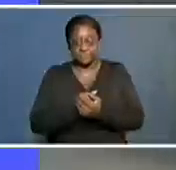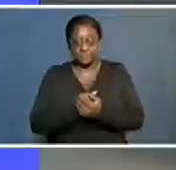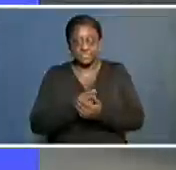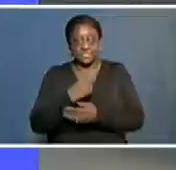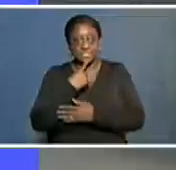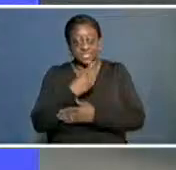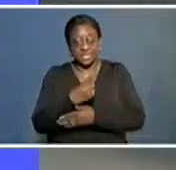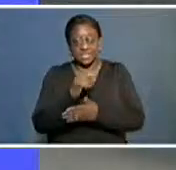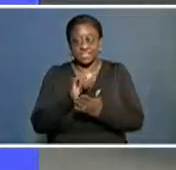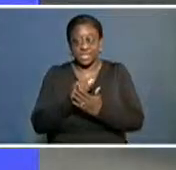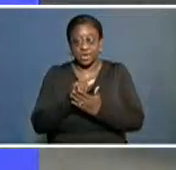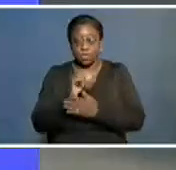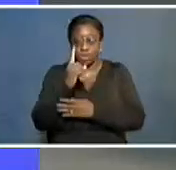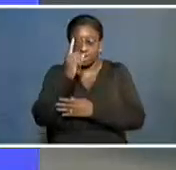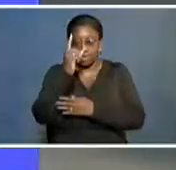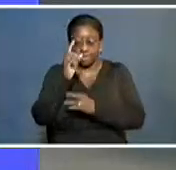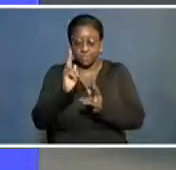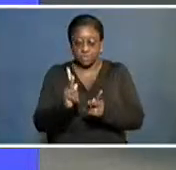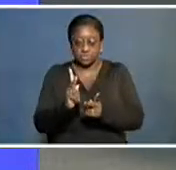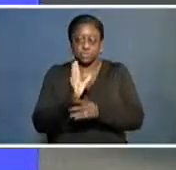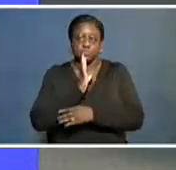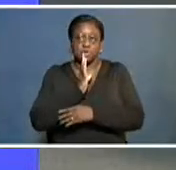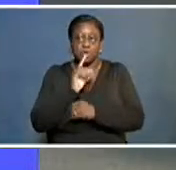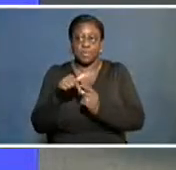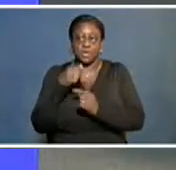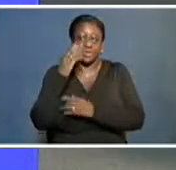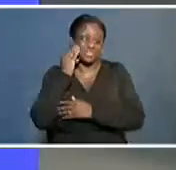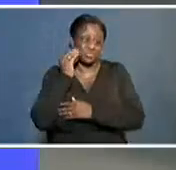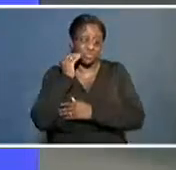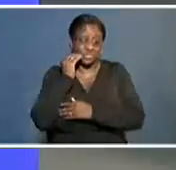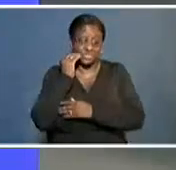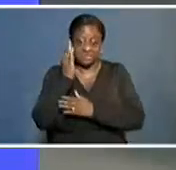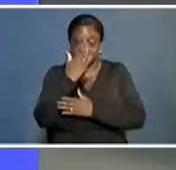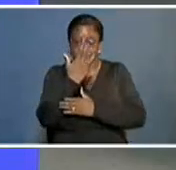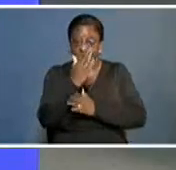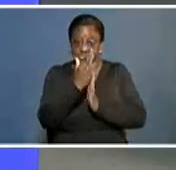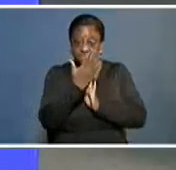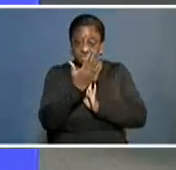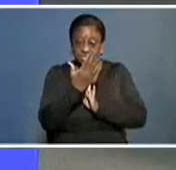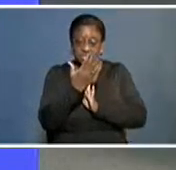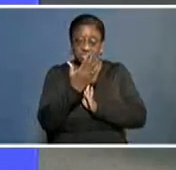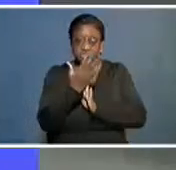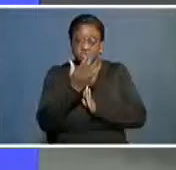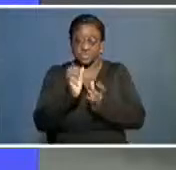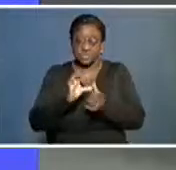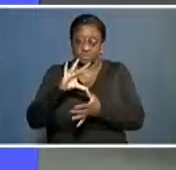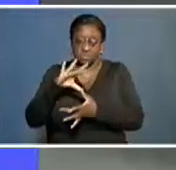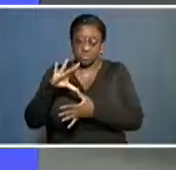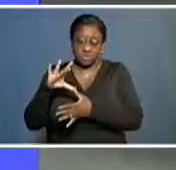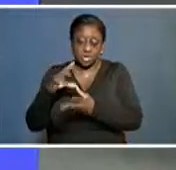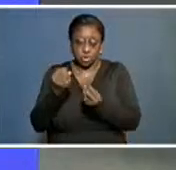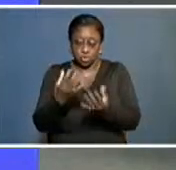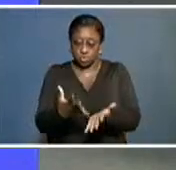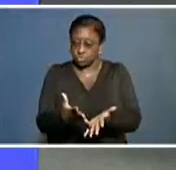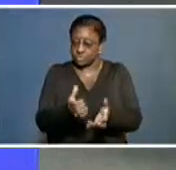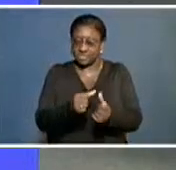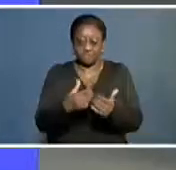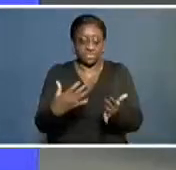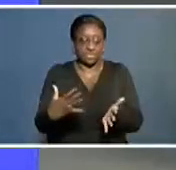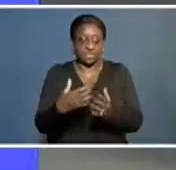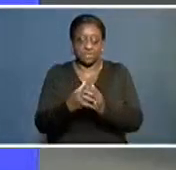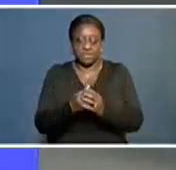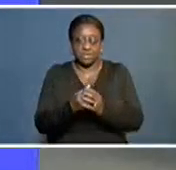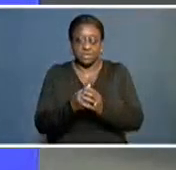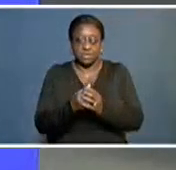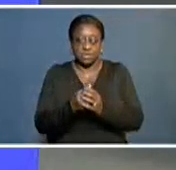a Dorian survivor recalls her experience coming face to face with the deadly storm and losing everything, including